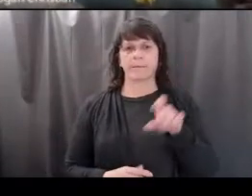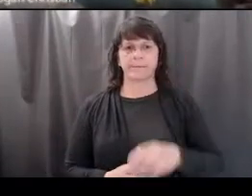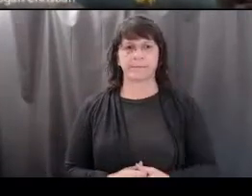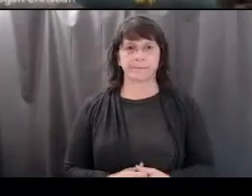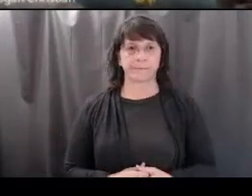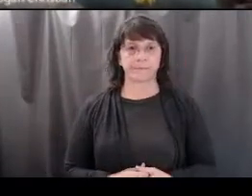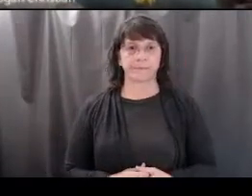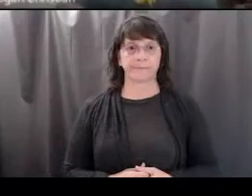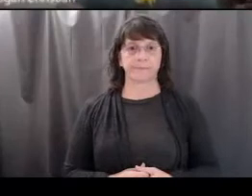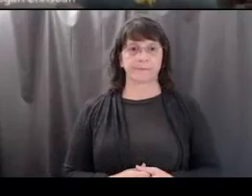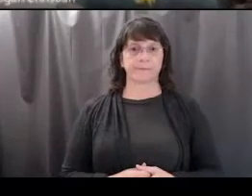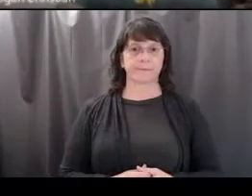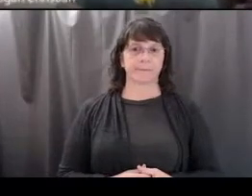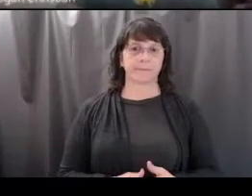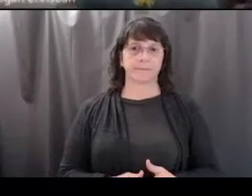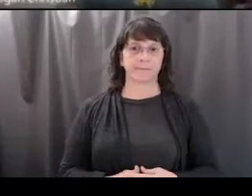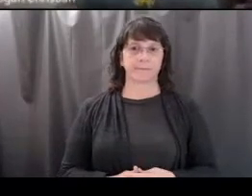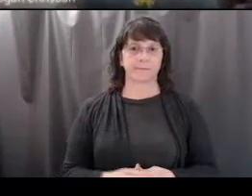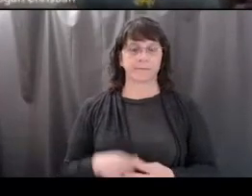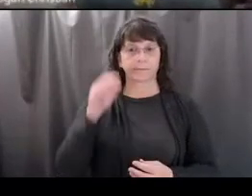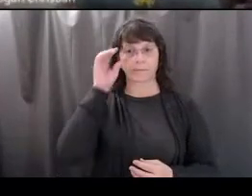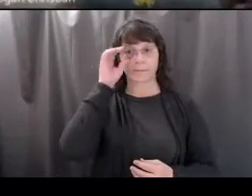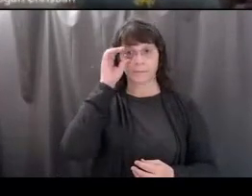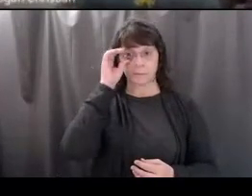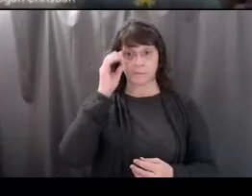much and so drastically in this picture.